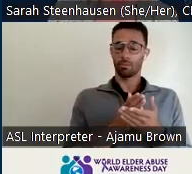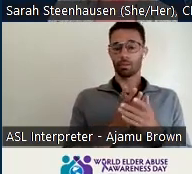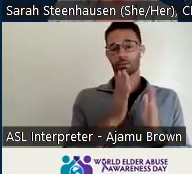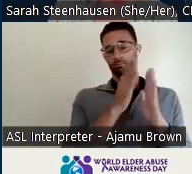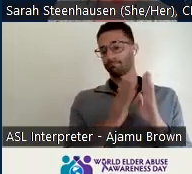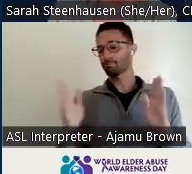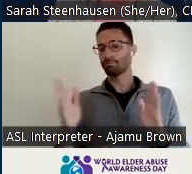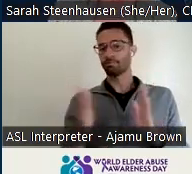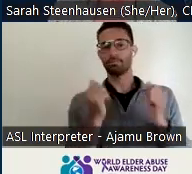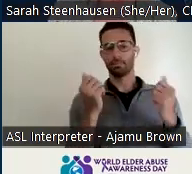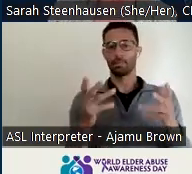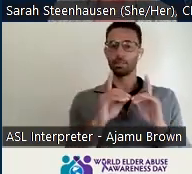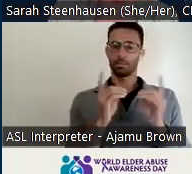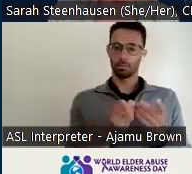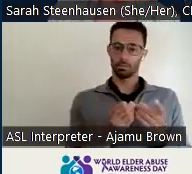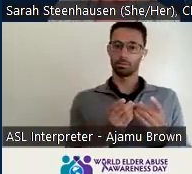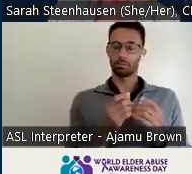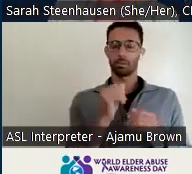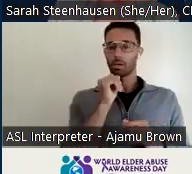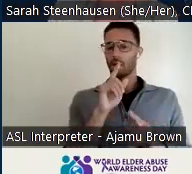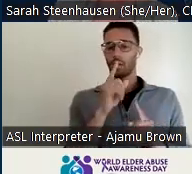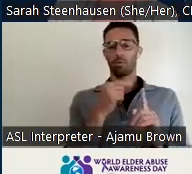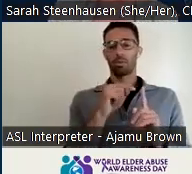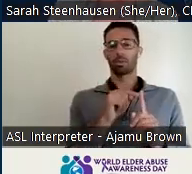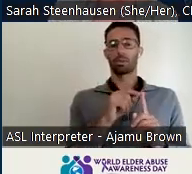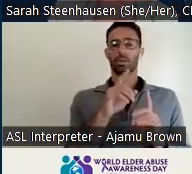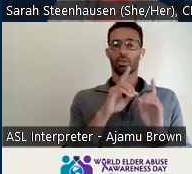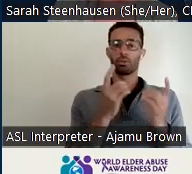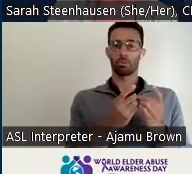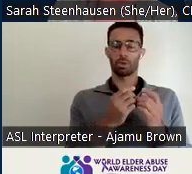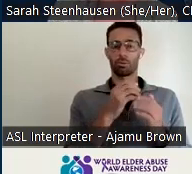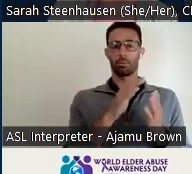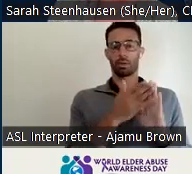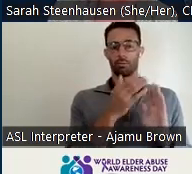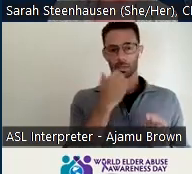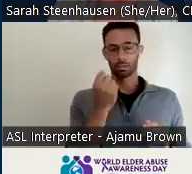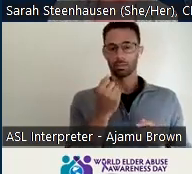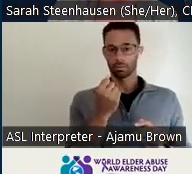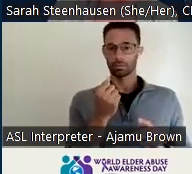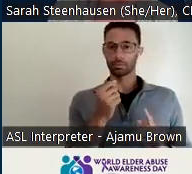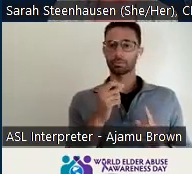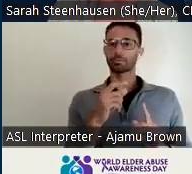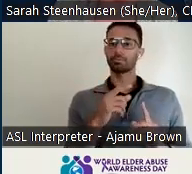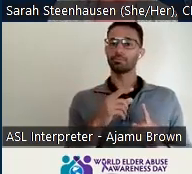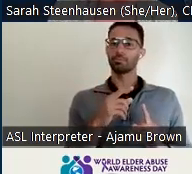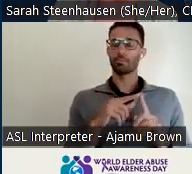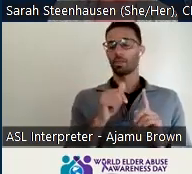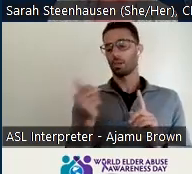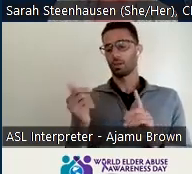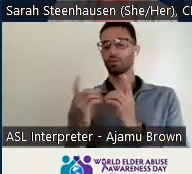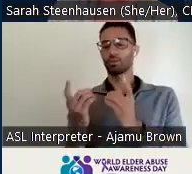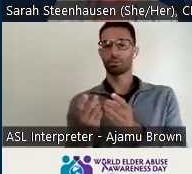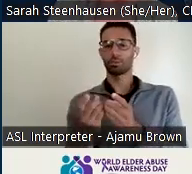not just Department of Aging and Department of Healthcare Services. And the process will entail a gap